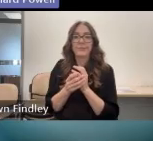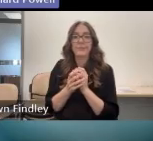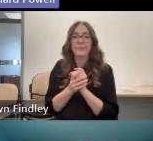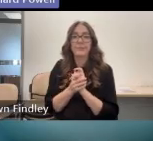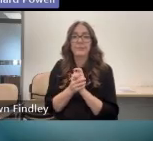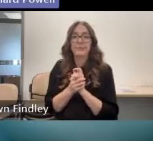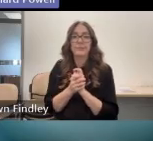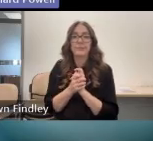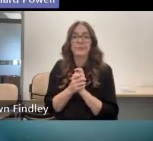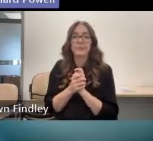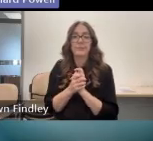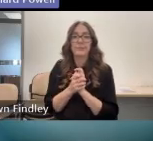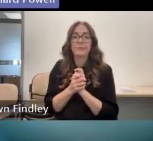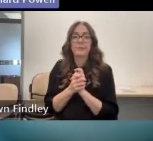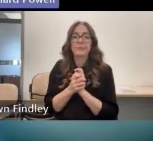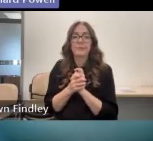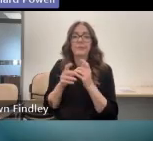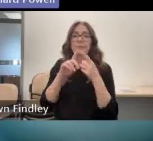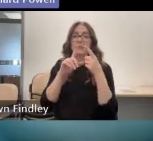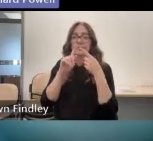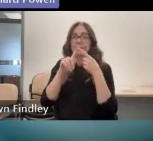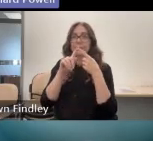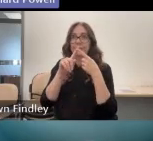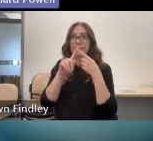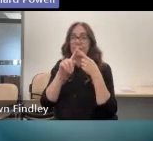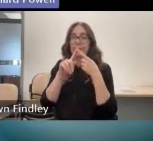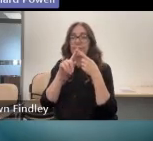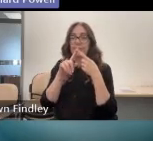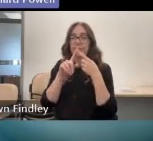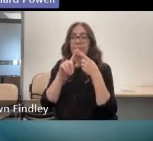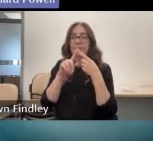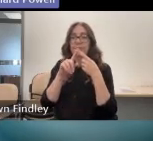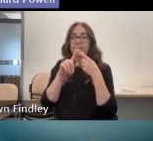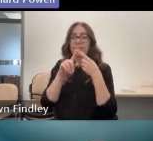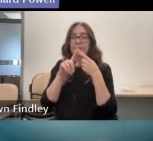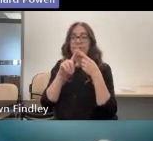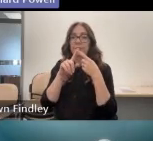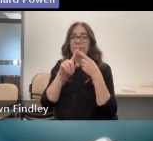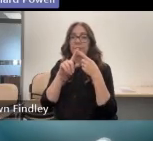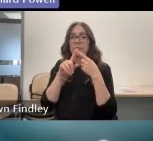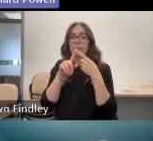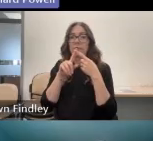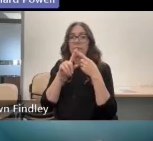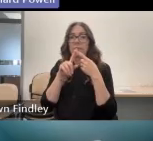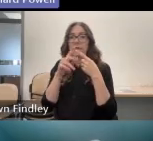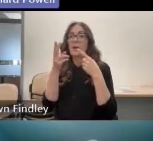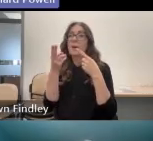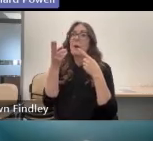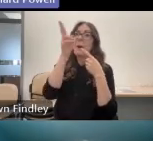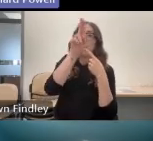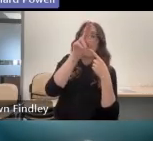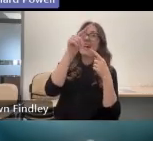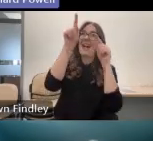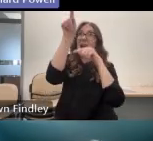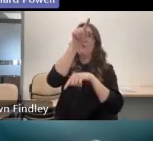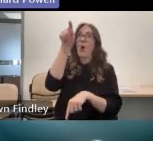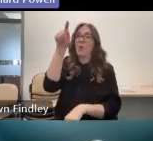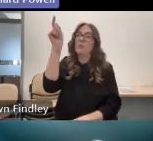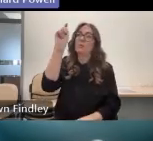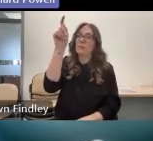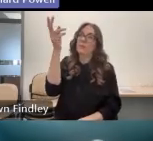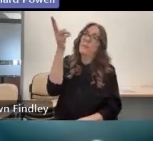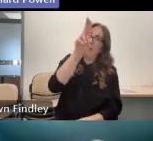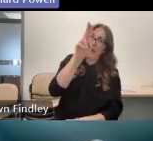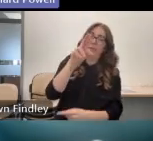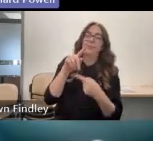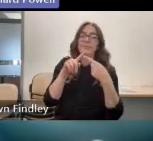Okay, and the other one, if I tap to get back, I tap the top left hand corner. If there was a back button, I could also tap